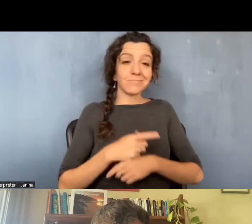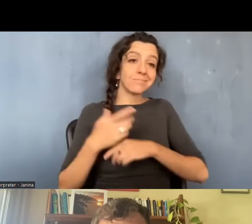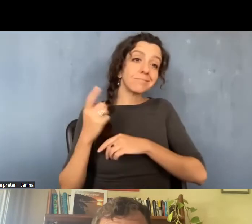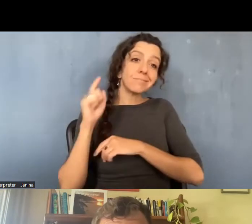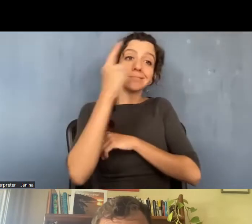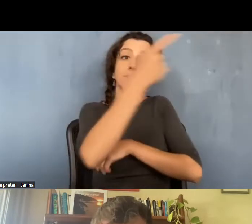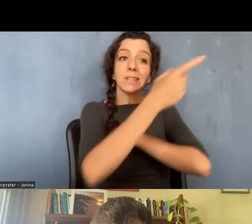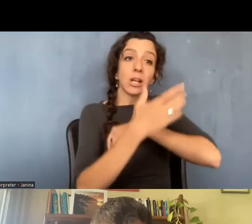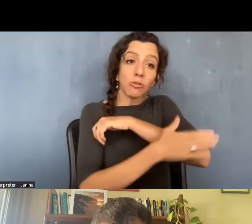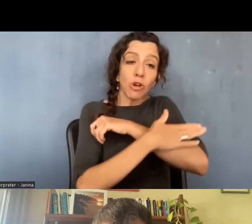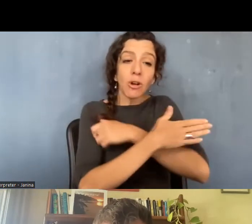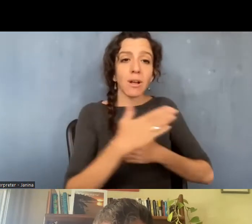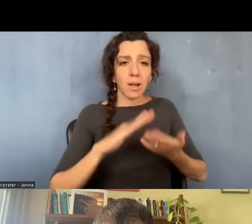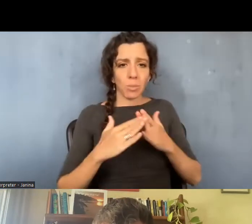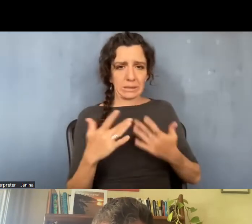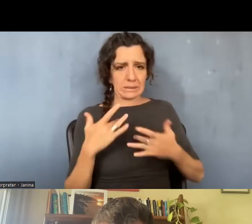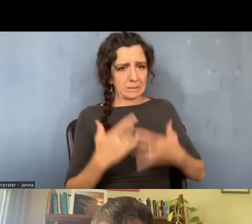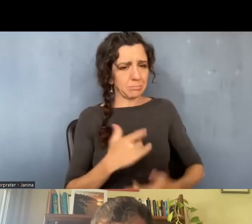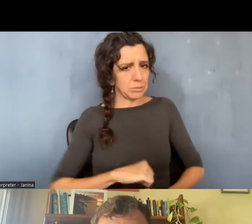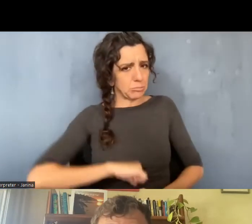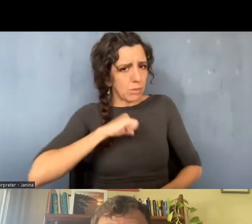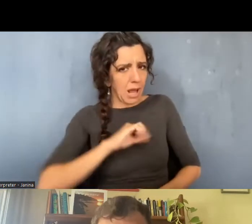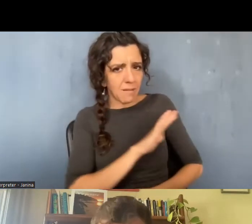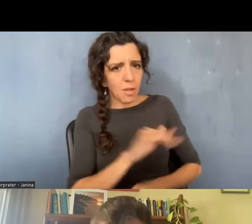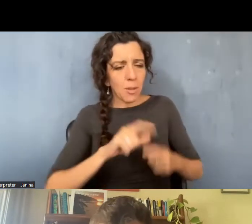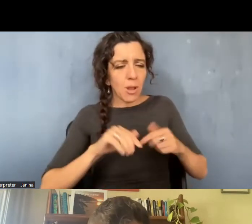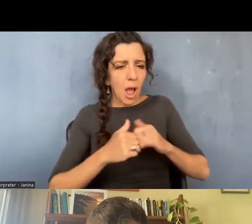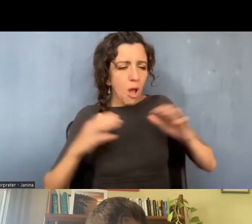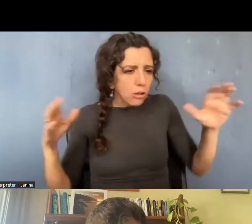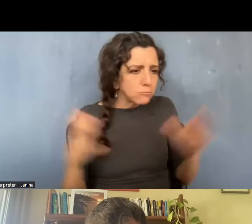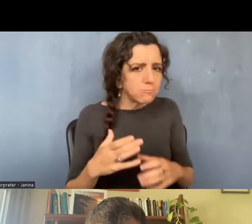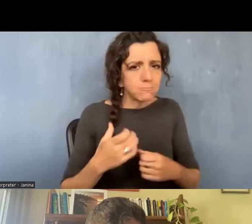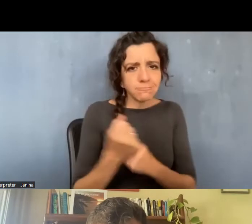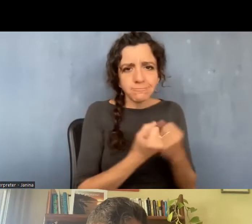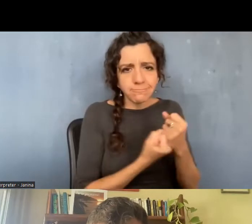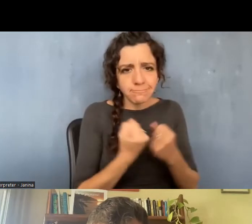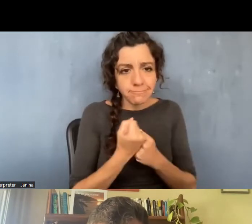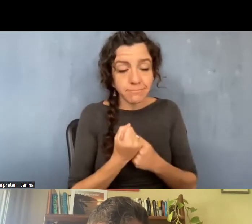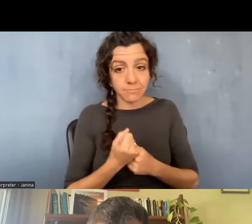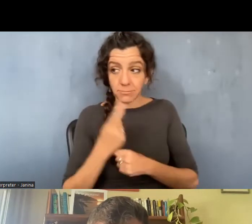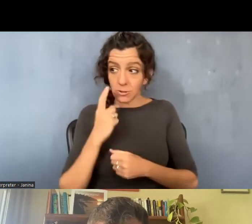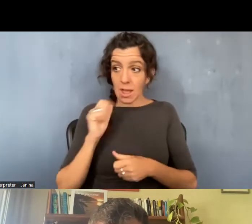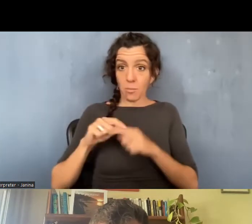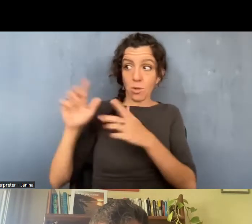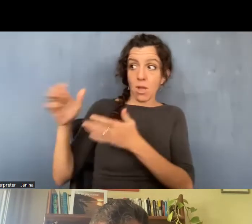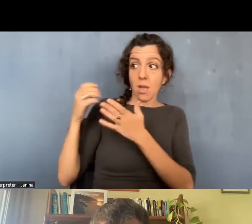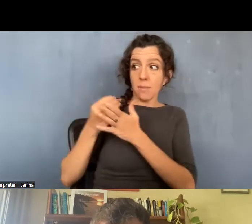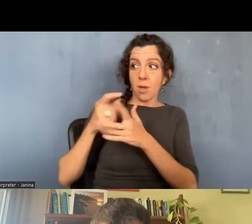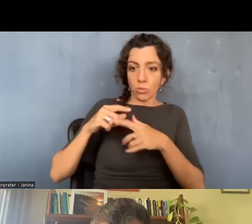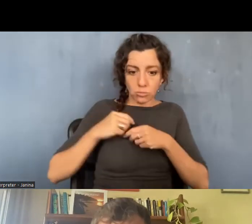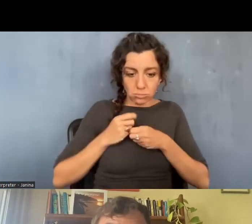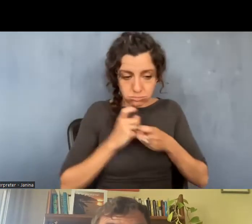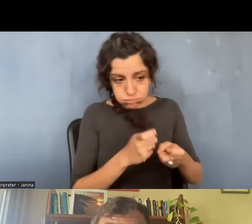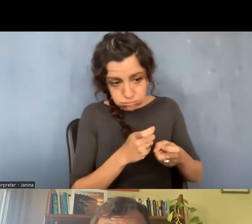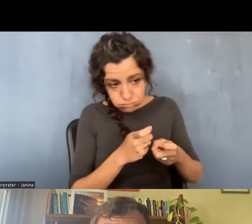are very, very proud of their strengths and how they come together. To be able to use dollars to help its own workforce